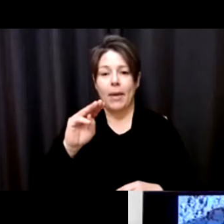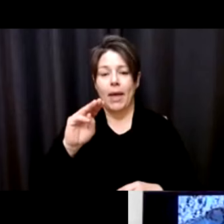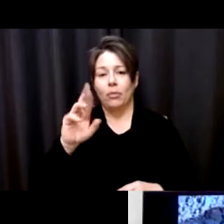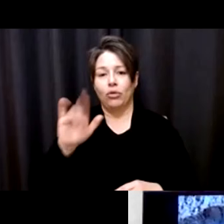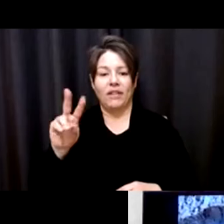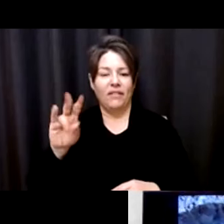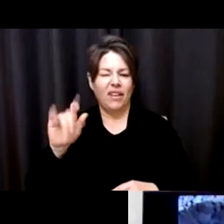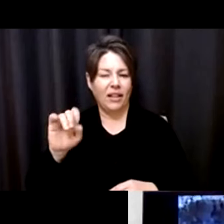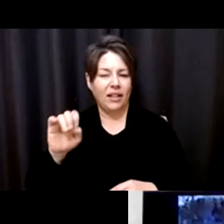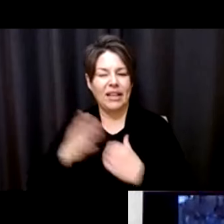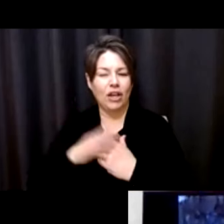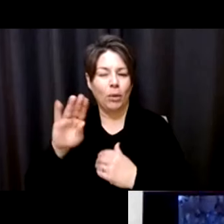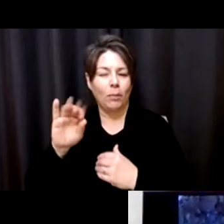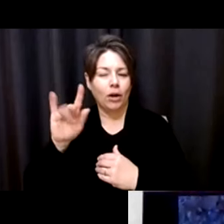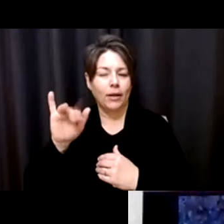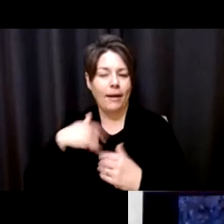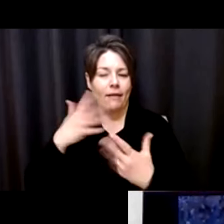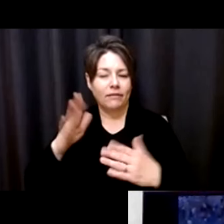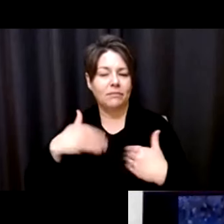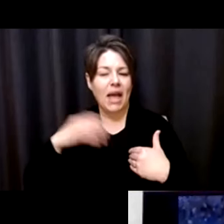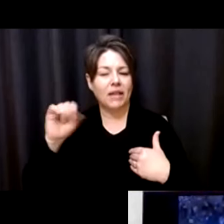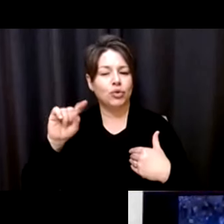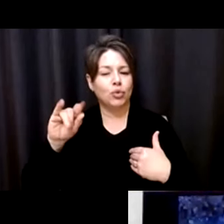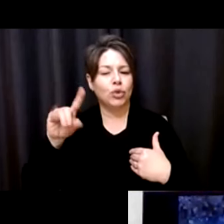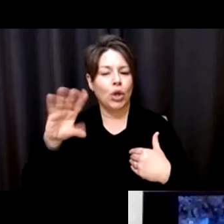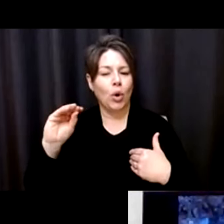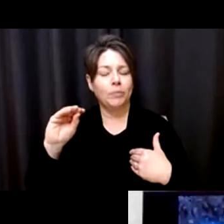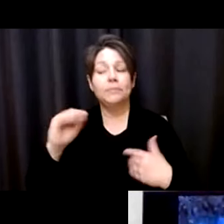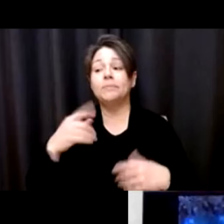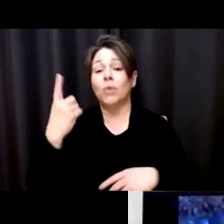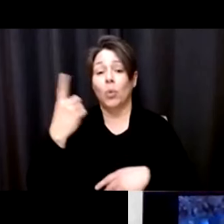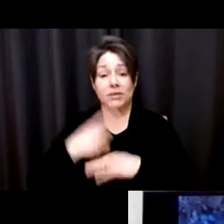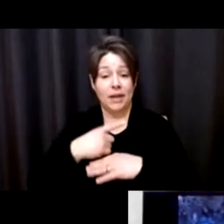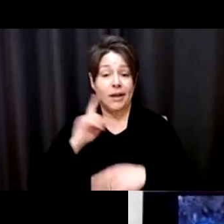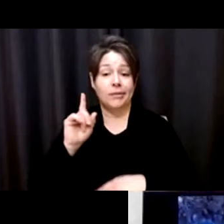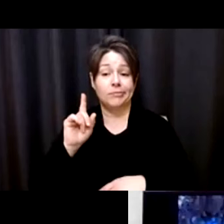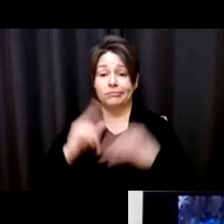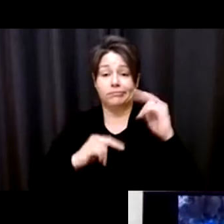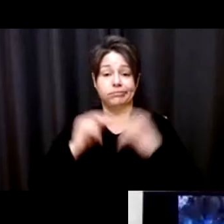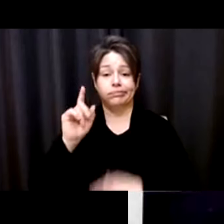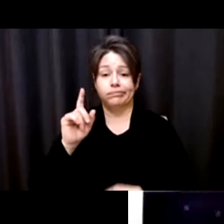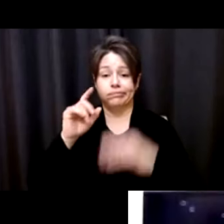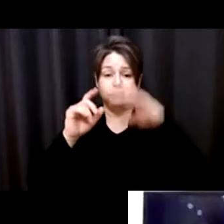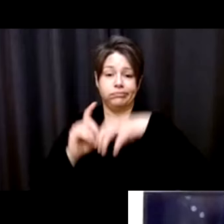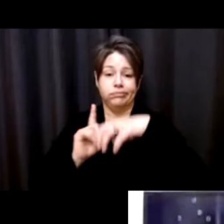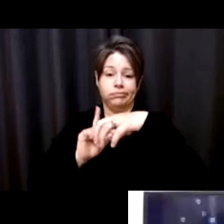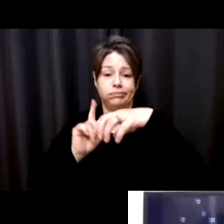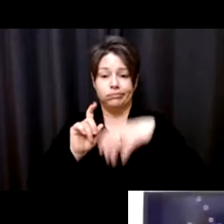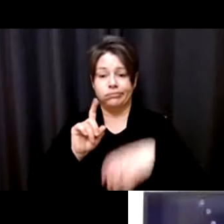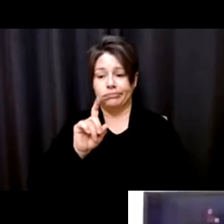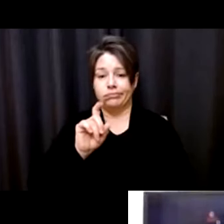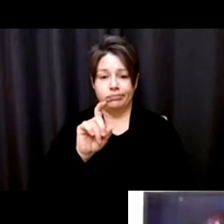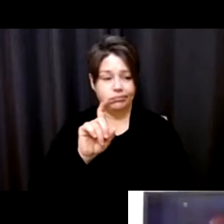Berkeley. And I was going into the building one day, and I found this little metal